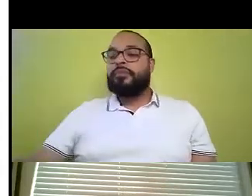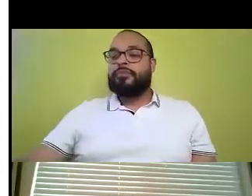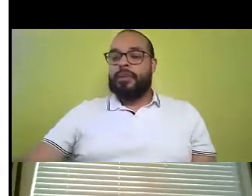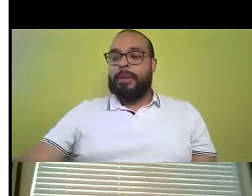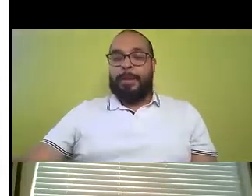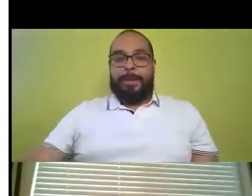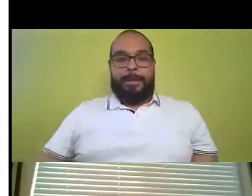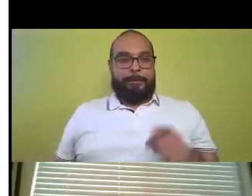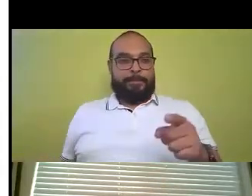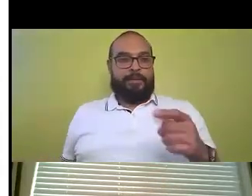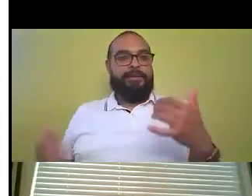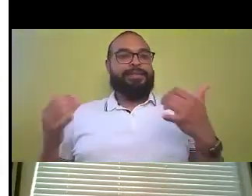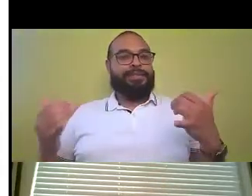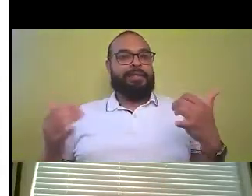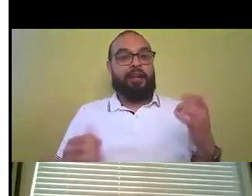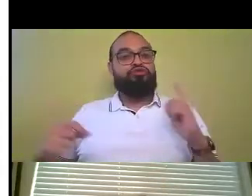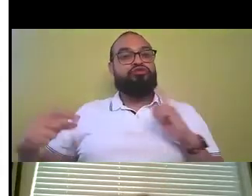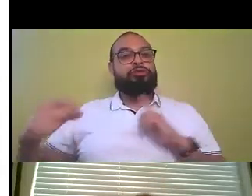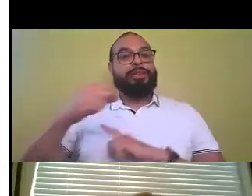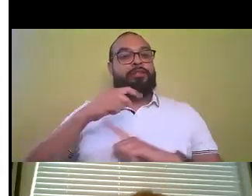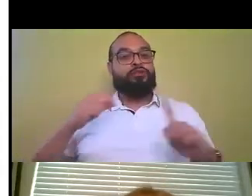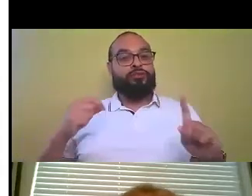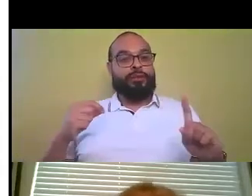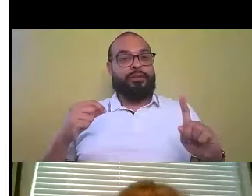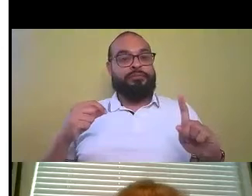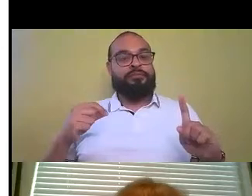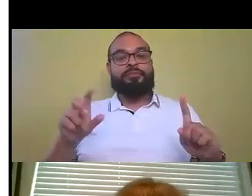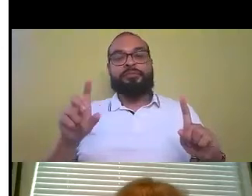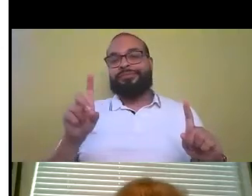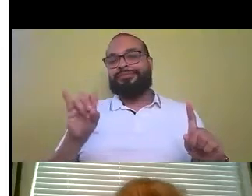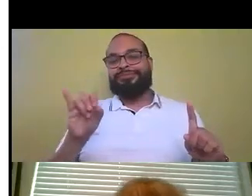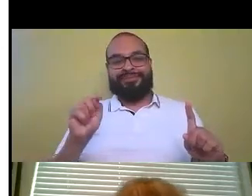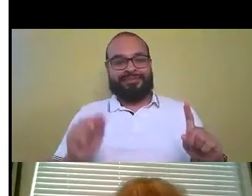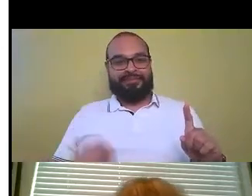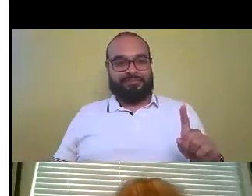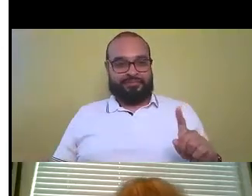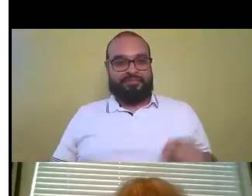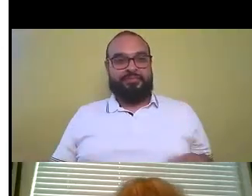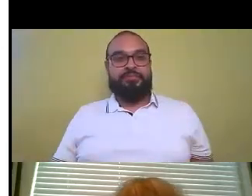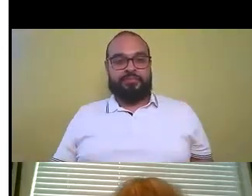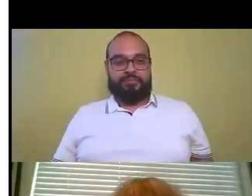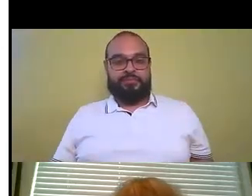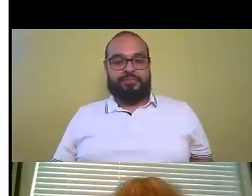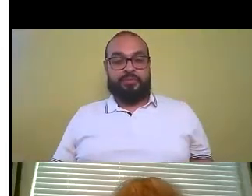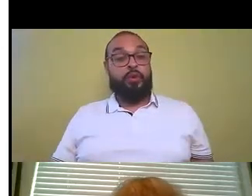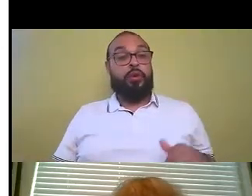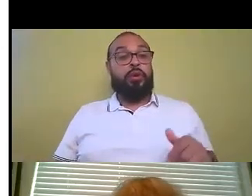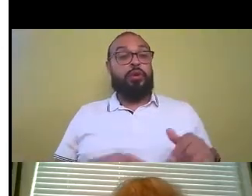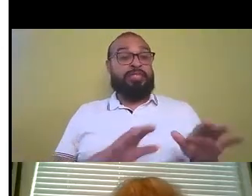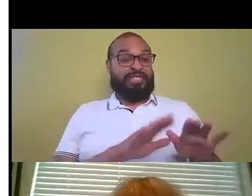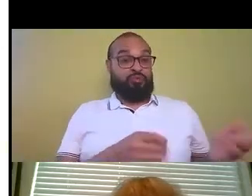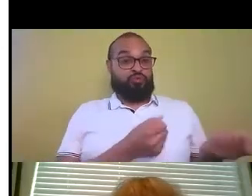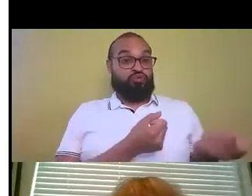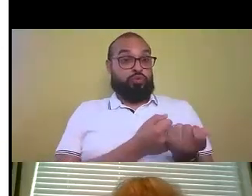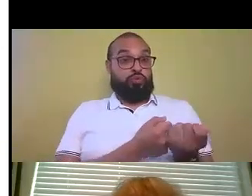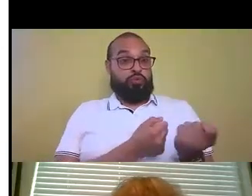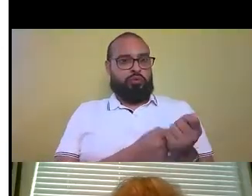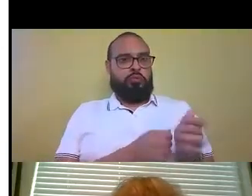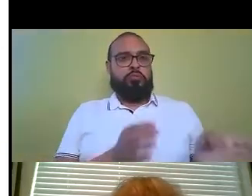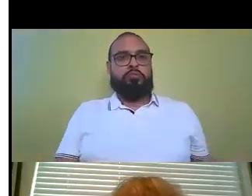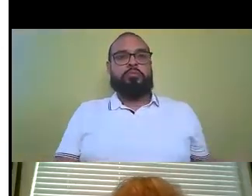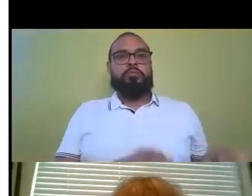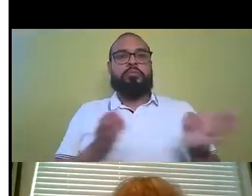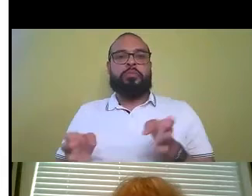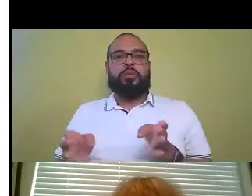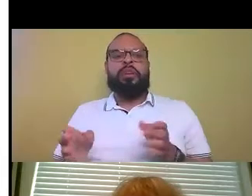sensory diet. So we have said first, if we're going to be supporting the children's self-regulation, we first want to look at what is the sensory